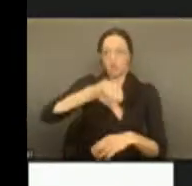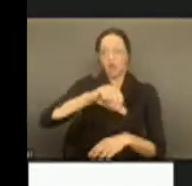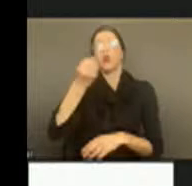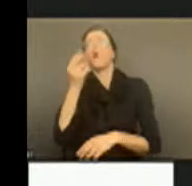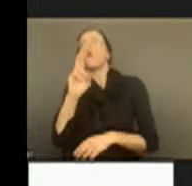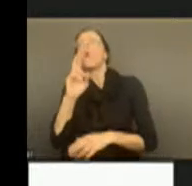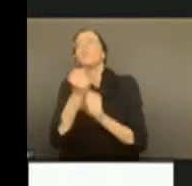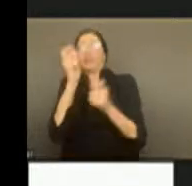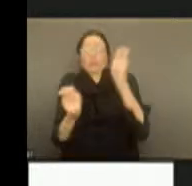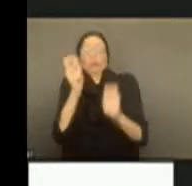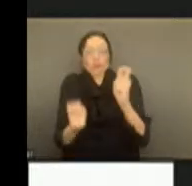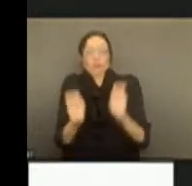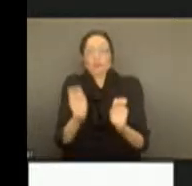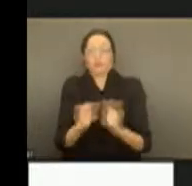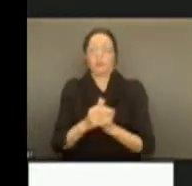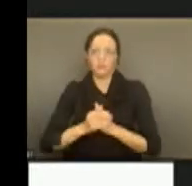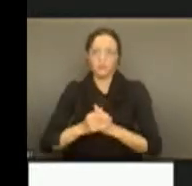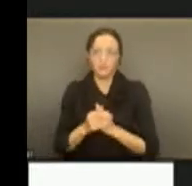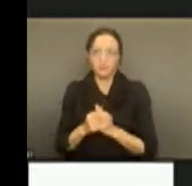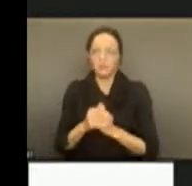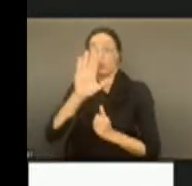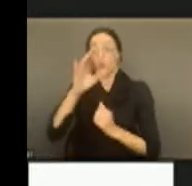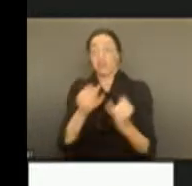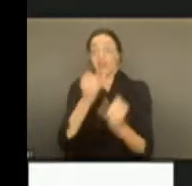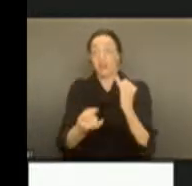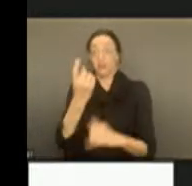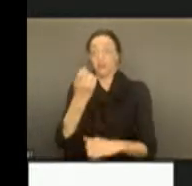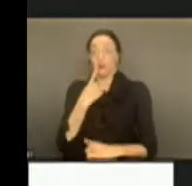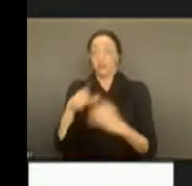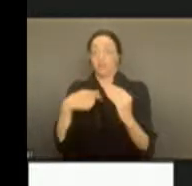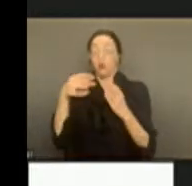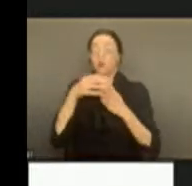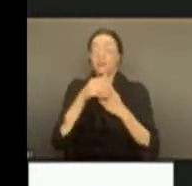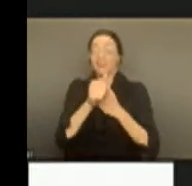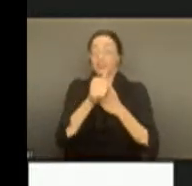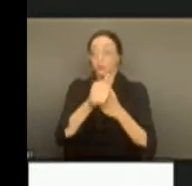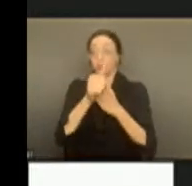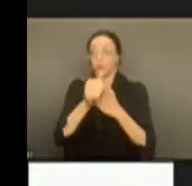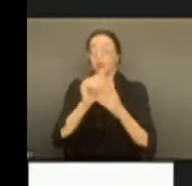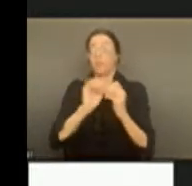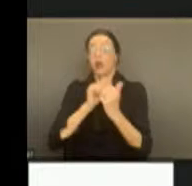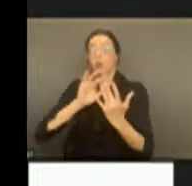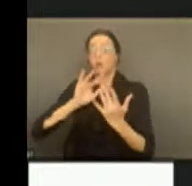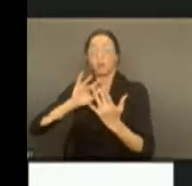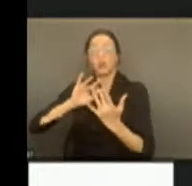I have 2 more. Your last question about the leadership and how to contact.